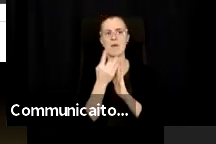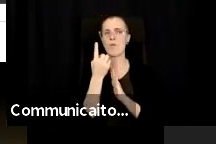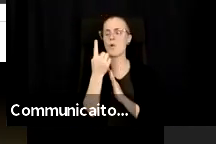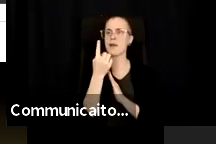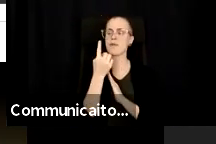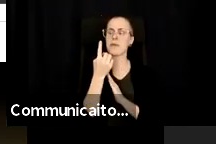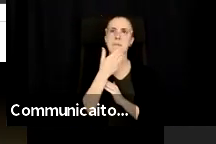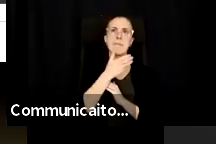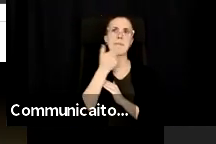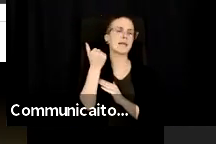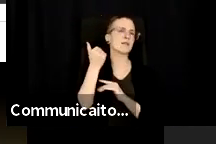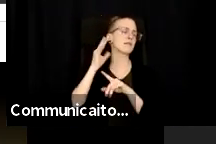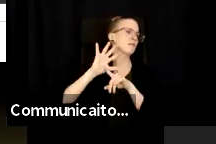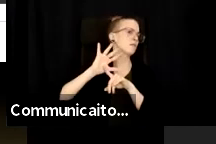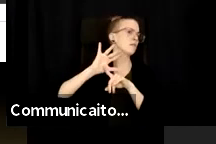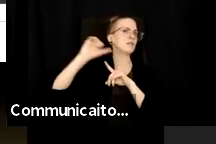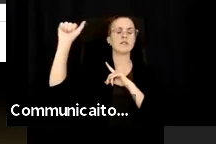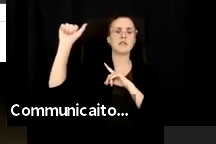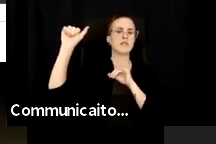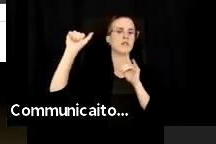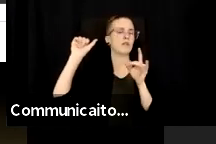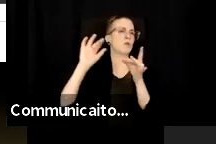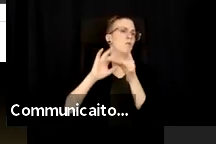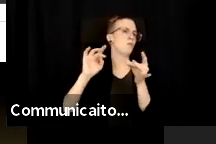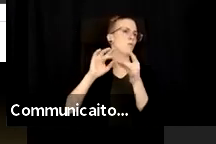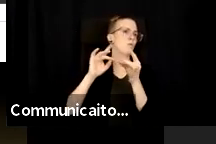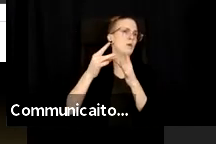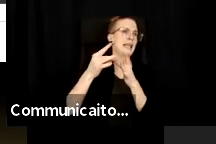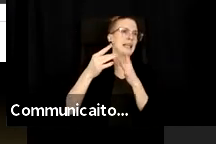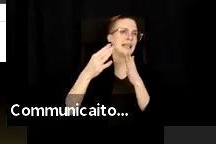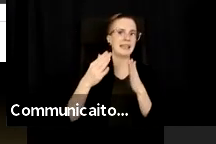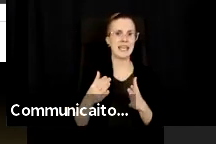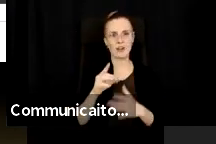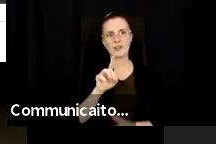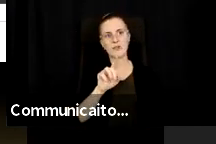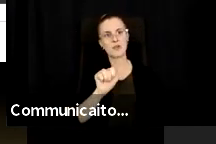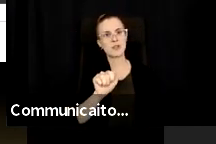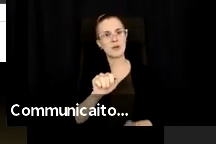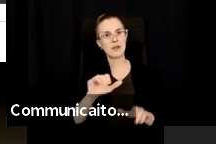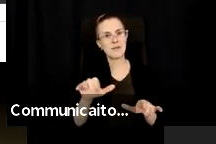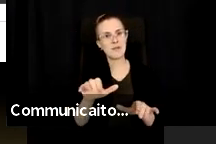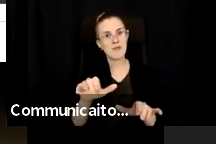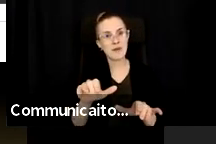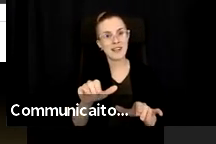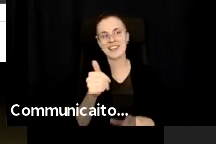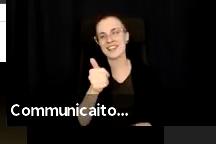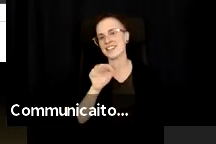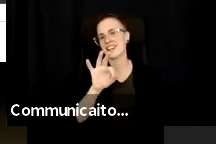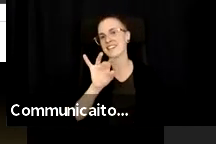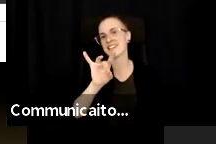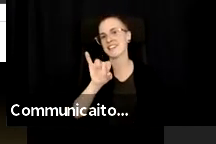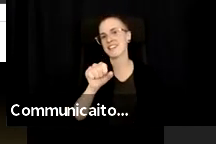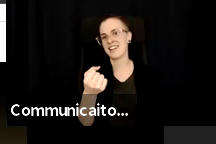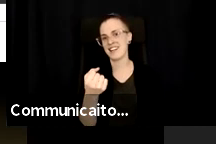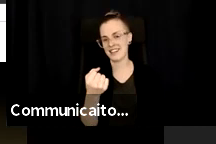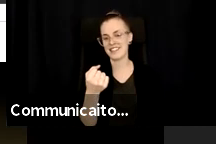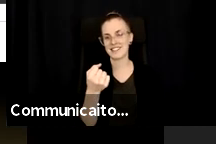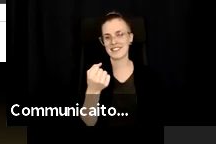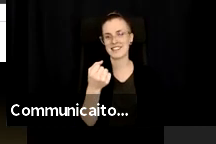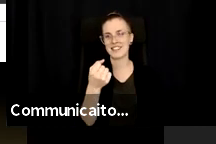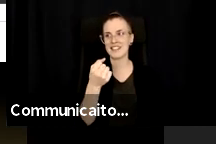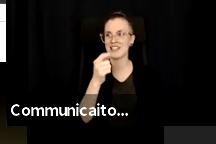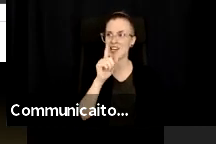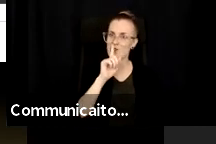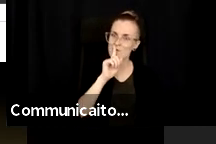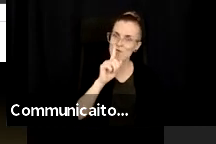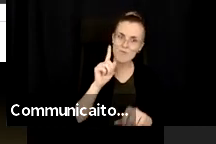outspoken leaders of the disability movement in the 1980s, a real